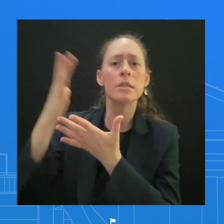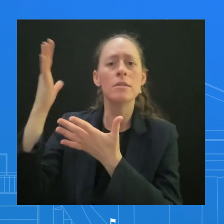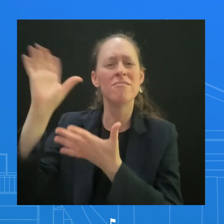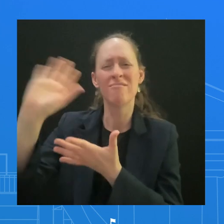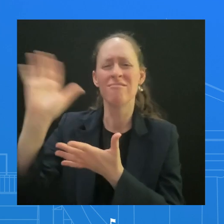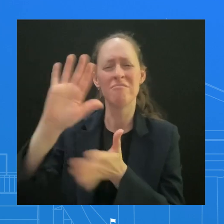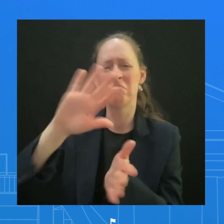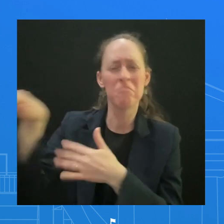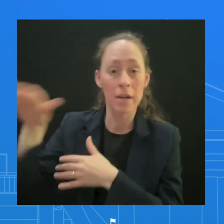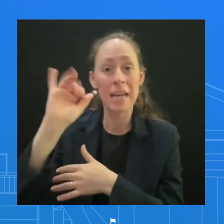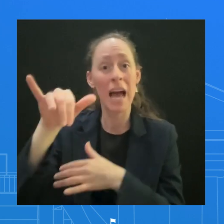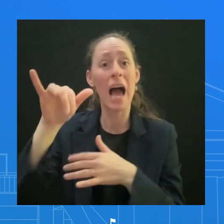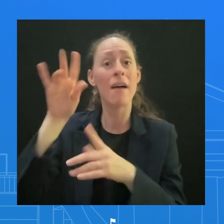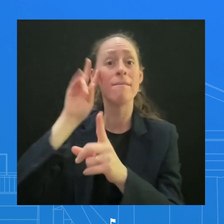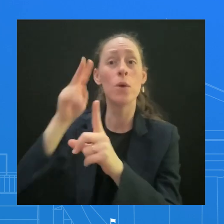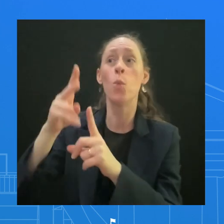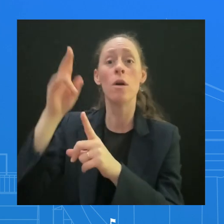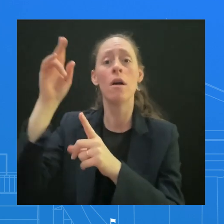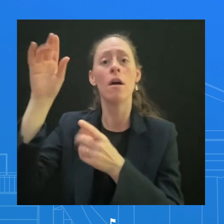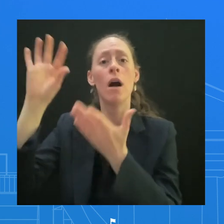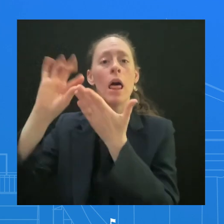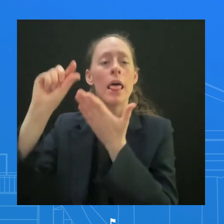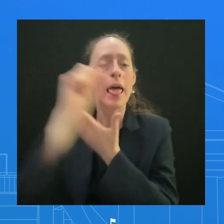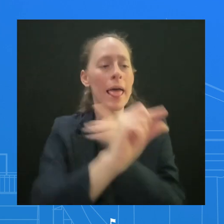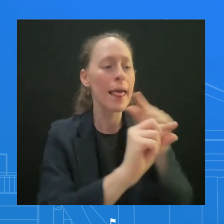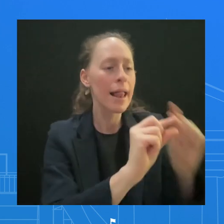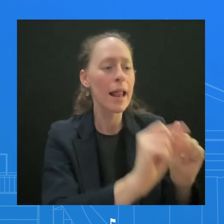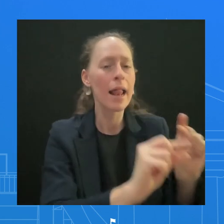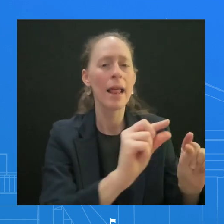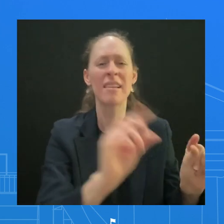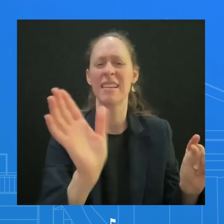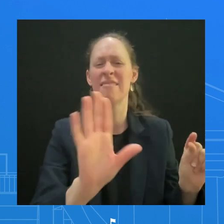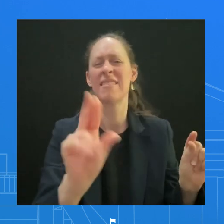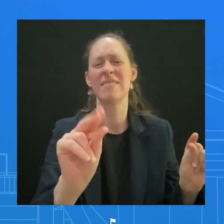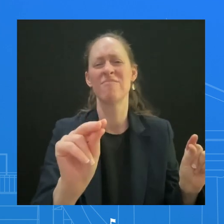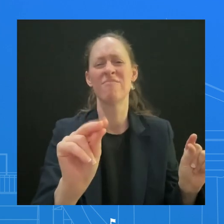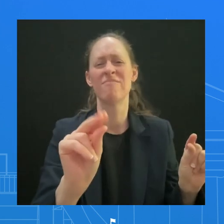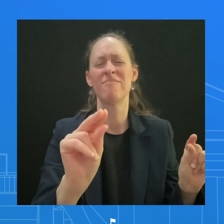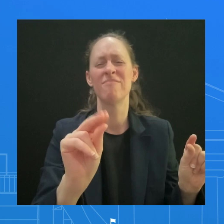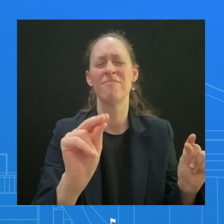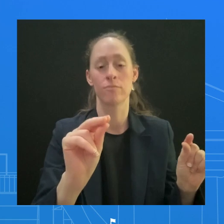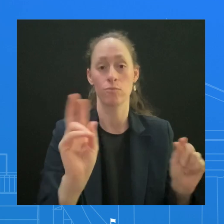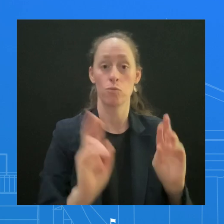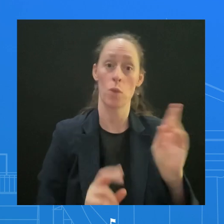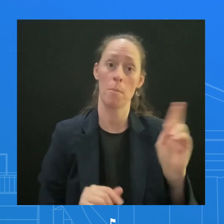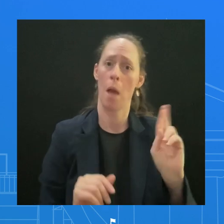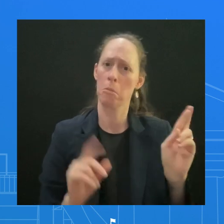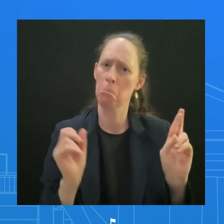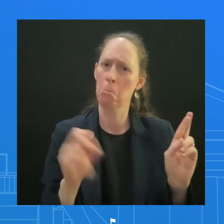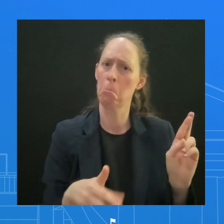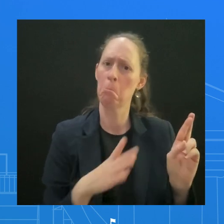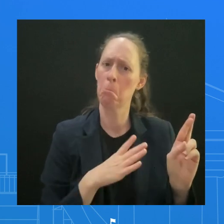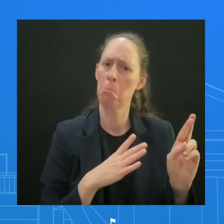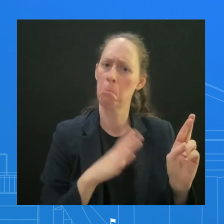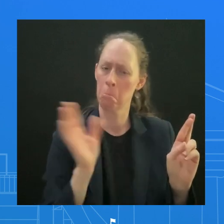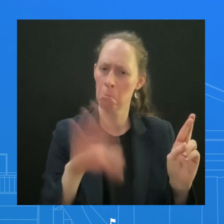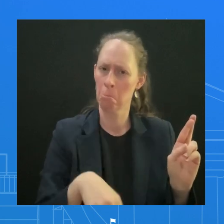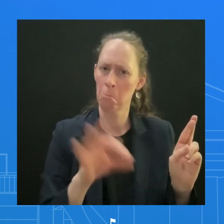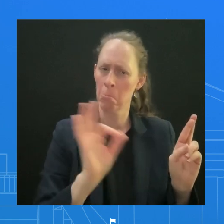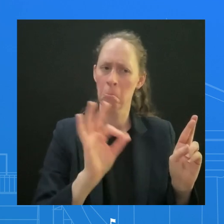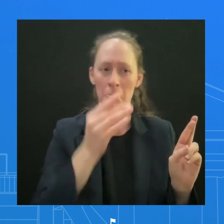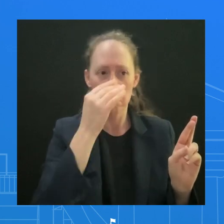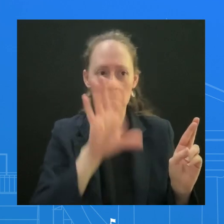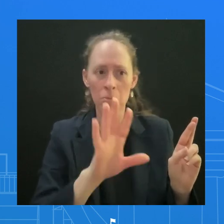pushed by congressional Republicans, have hollowed out the middle class and sent jobs overseas. President Biden's economic plan